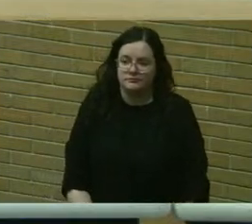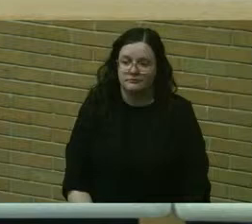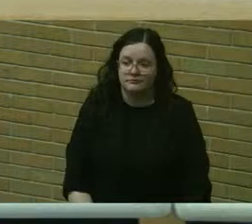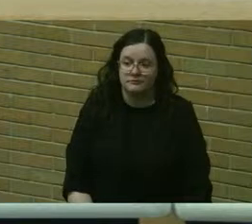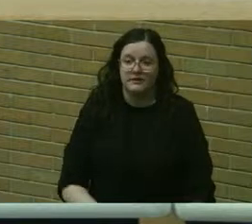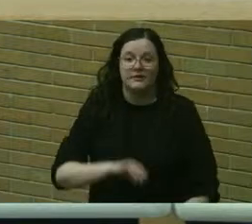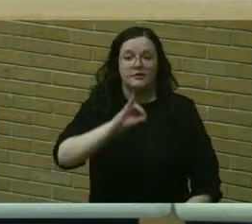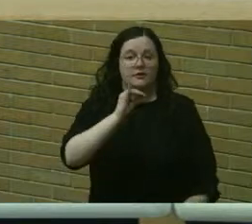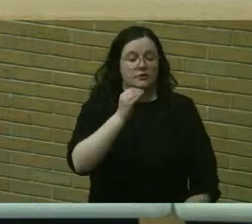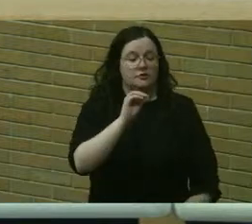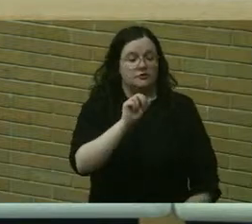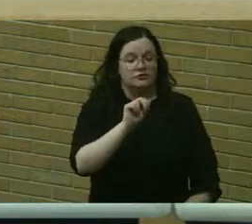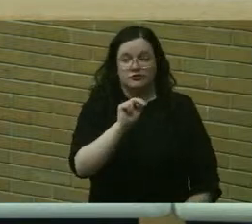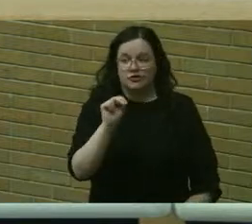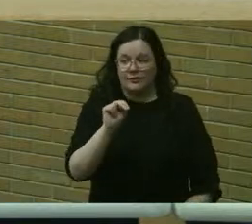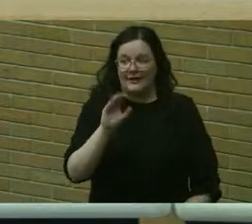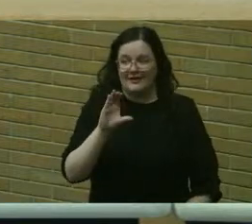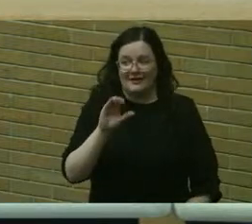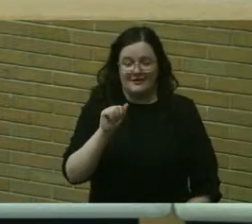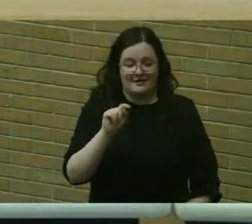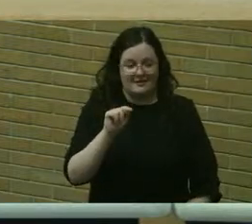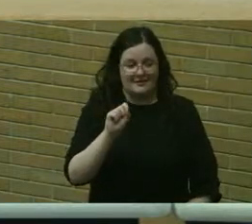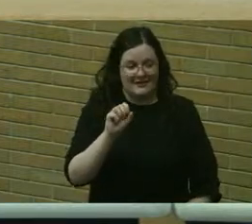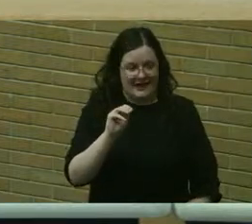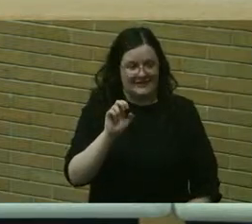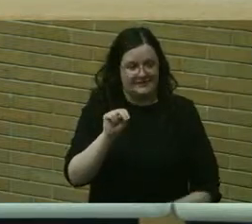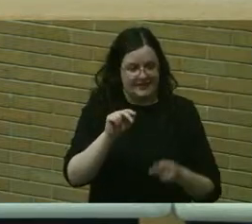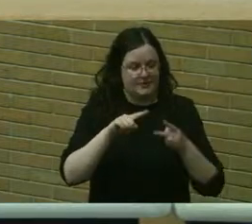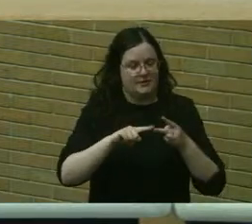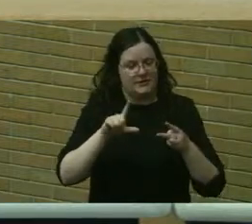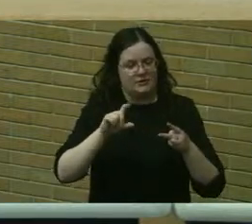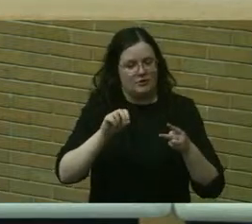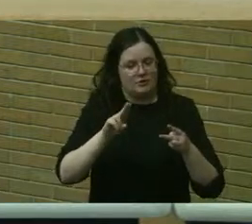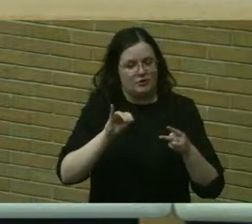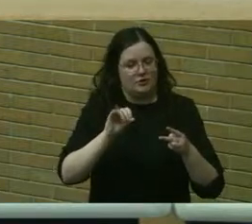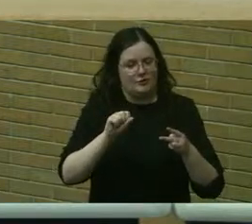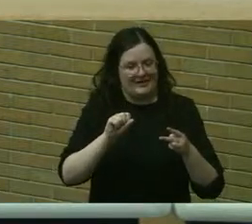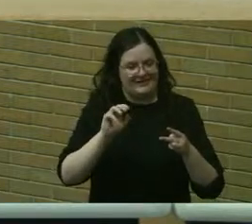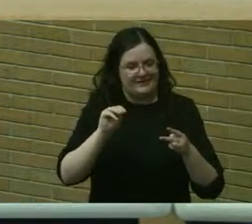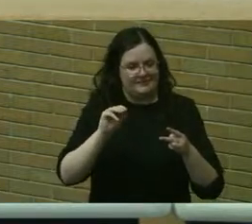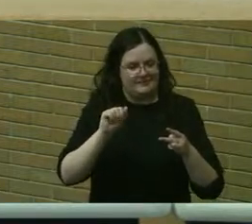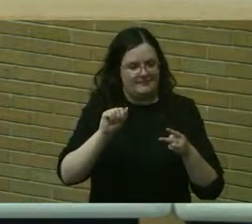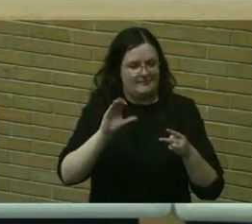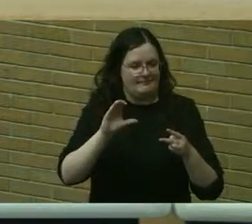Joanne Katzman, and then Louise McAdoo.